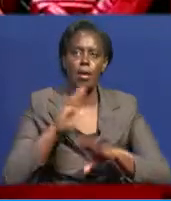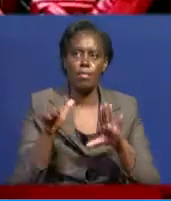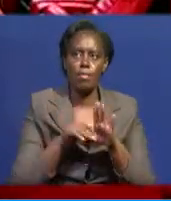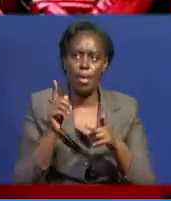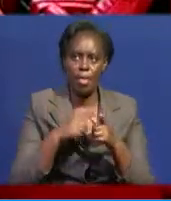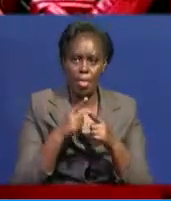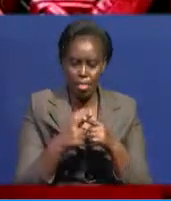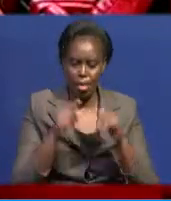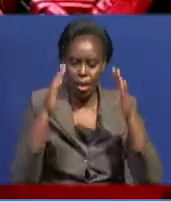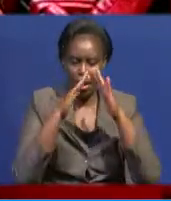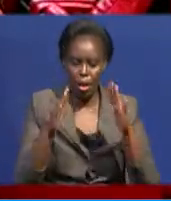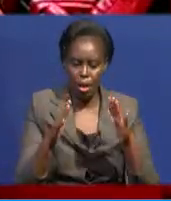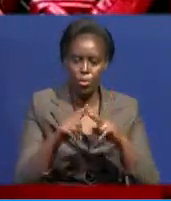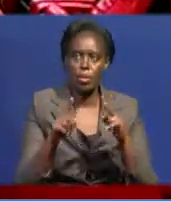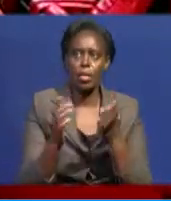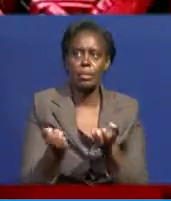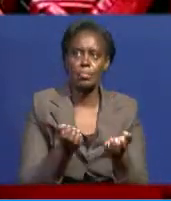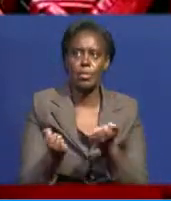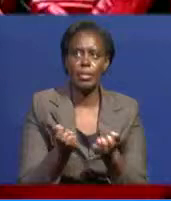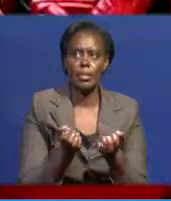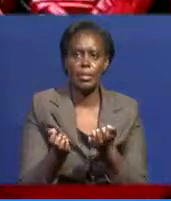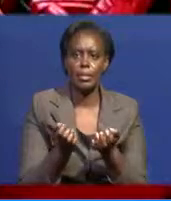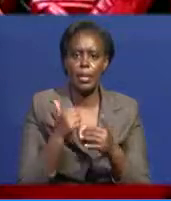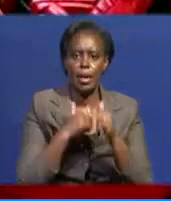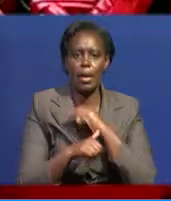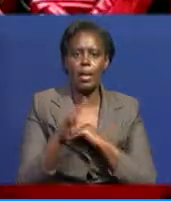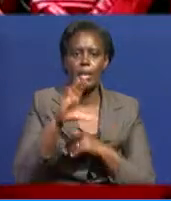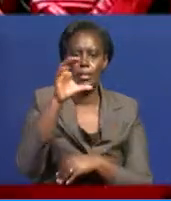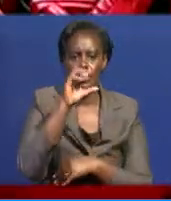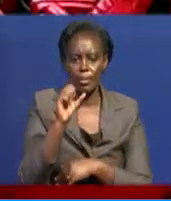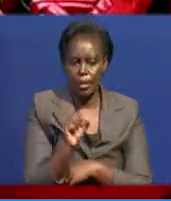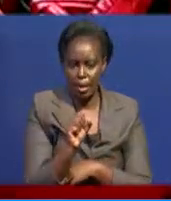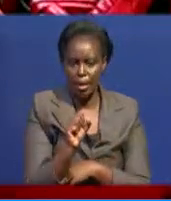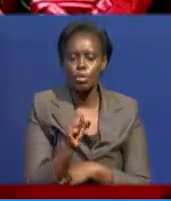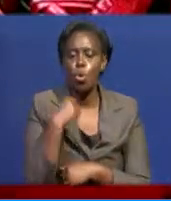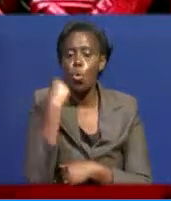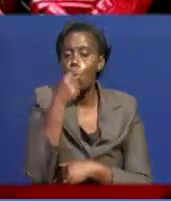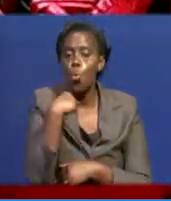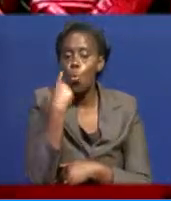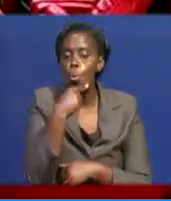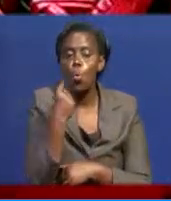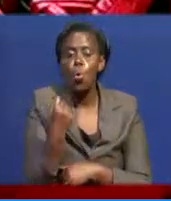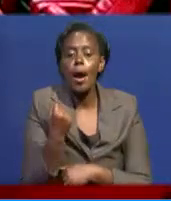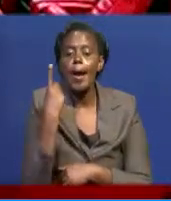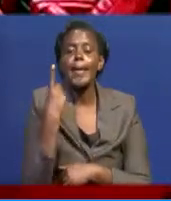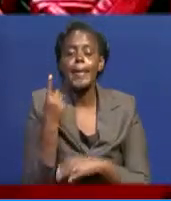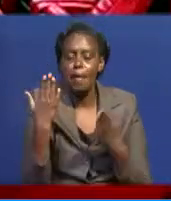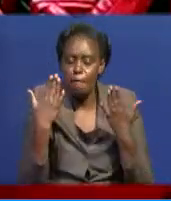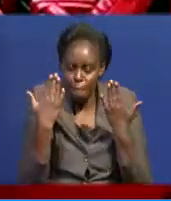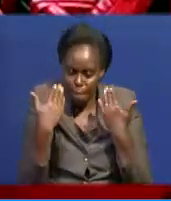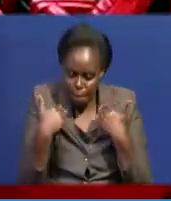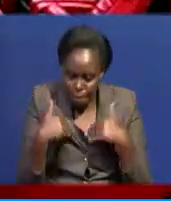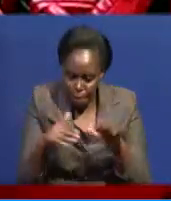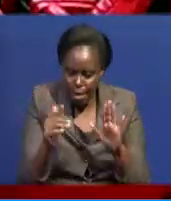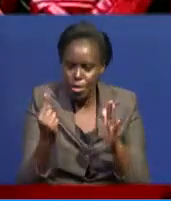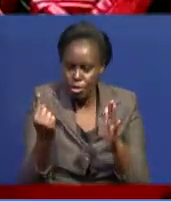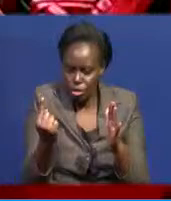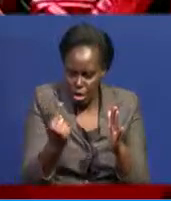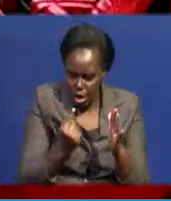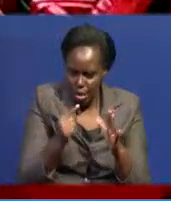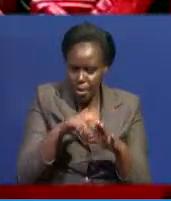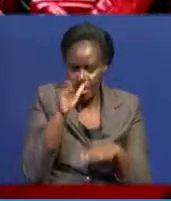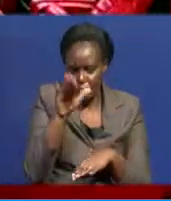then the House will begin its business, and the cabinet secretaries, whom we understand are already